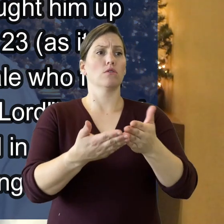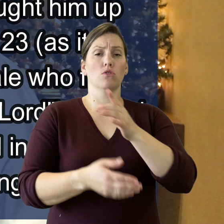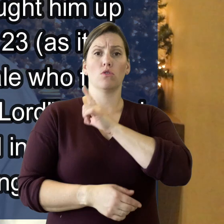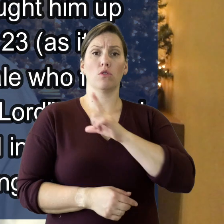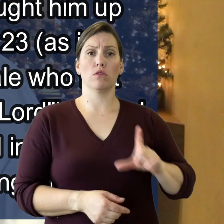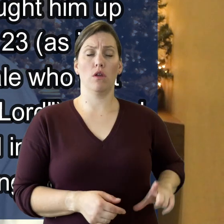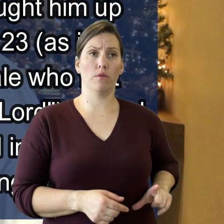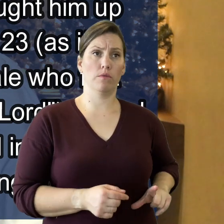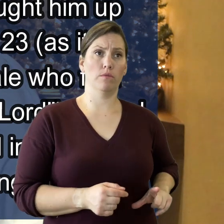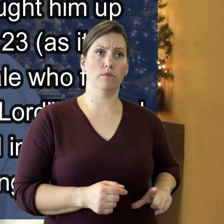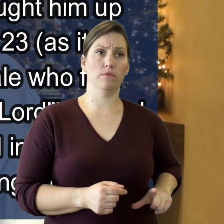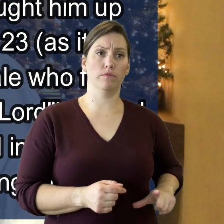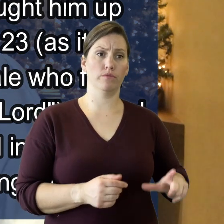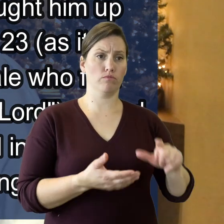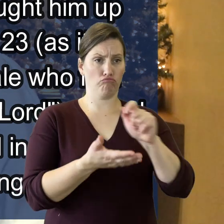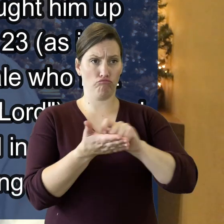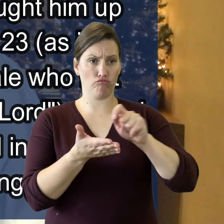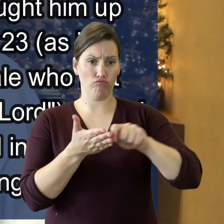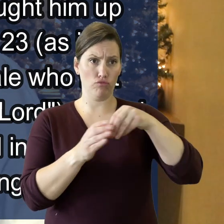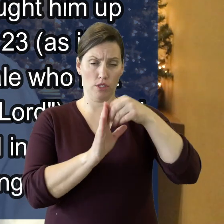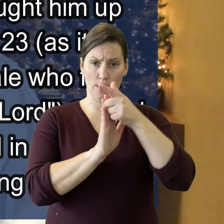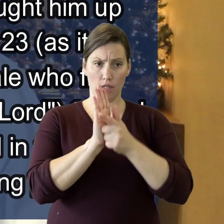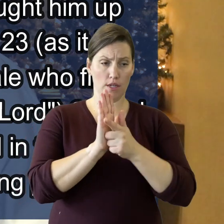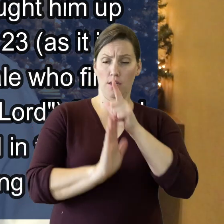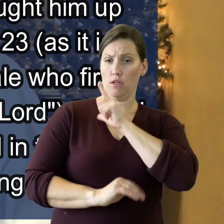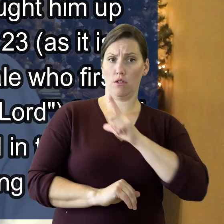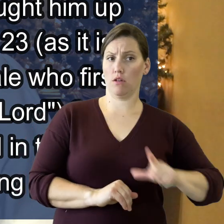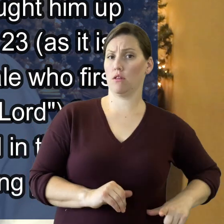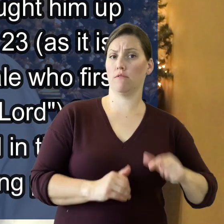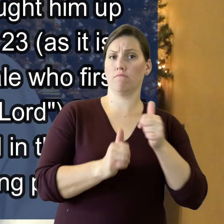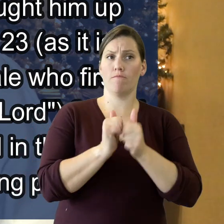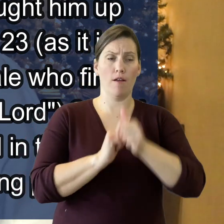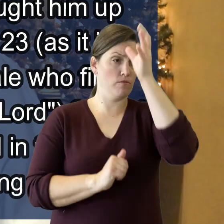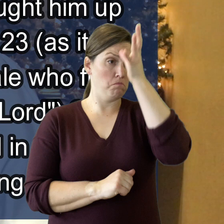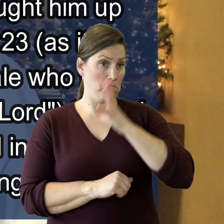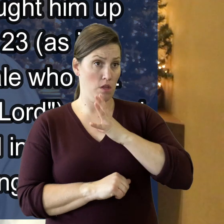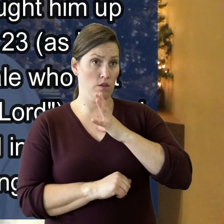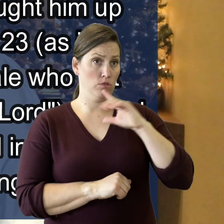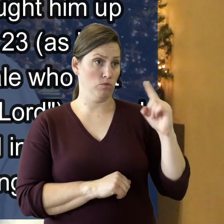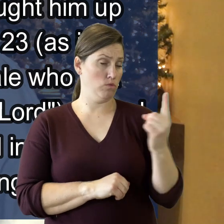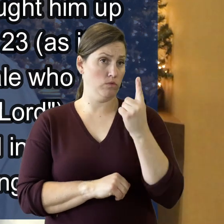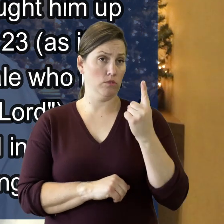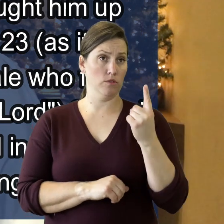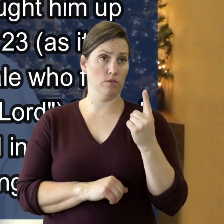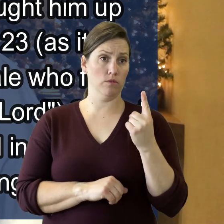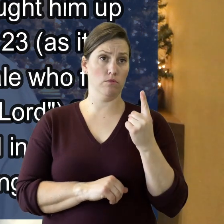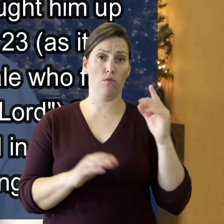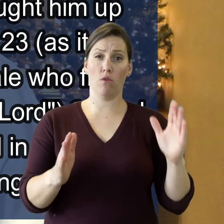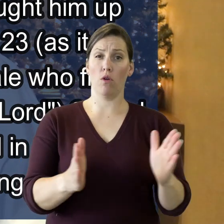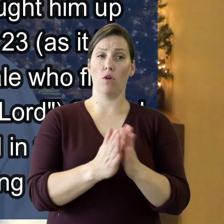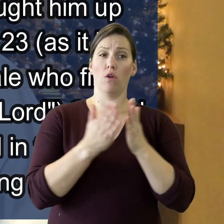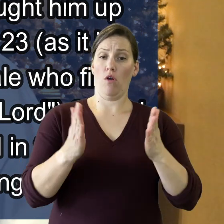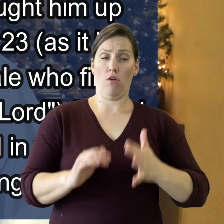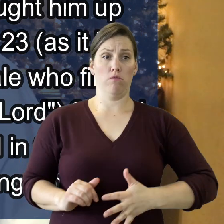the Lord. As it is written in the law of the Lord, every male who first opens the womb shall be